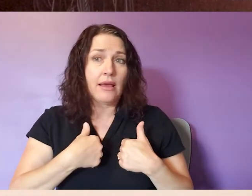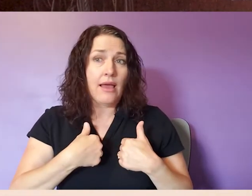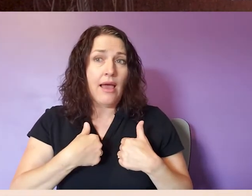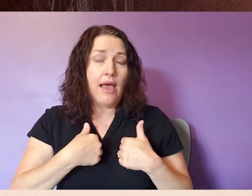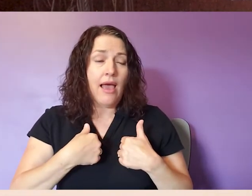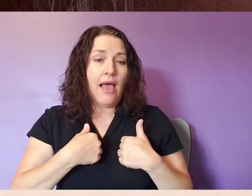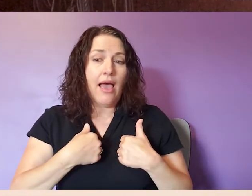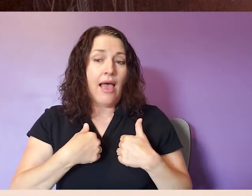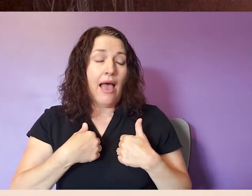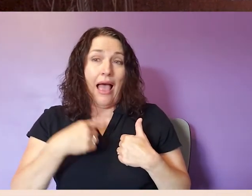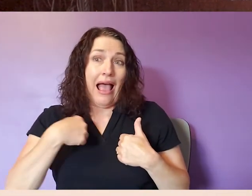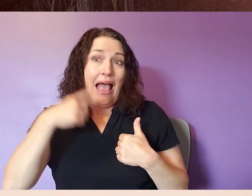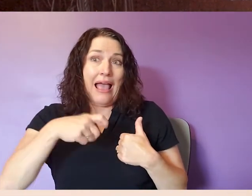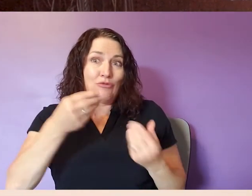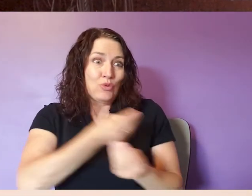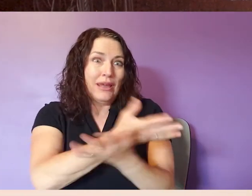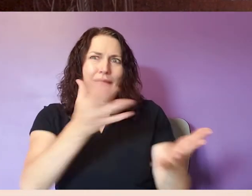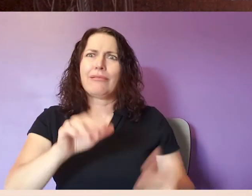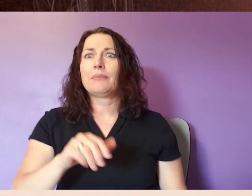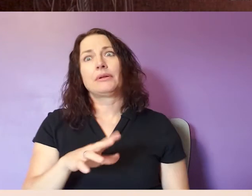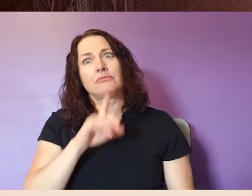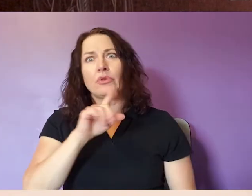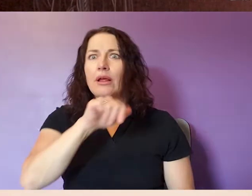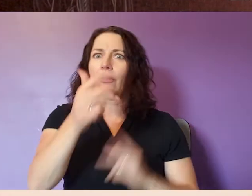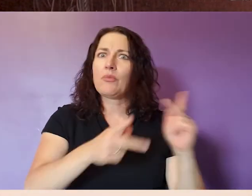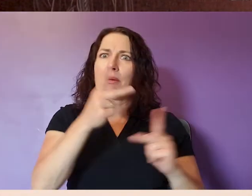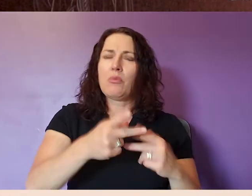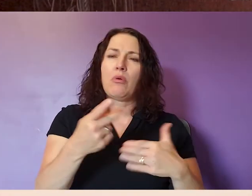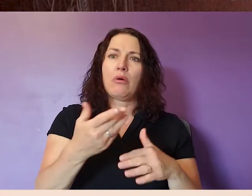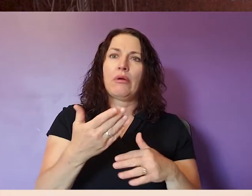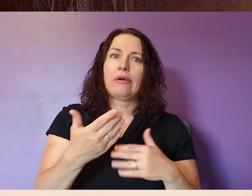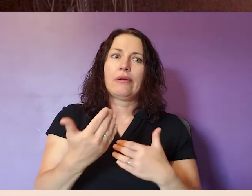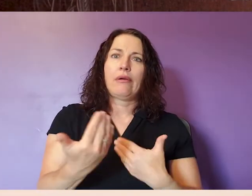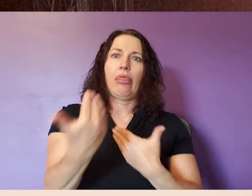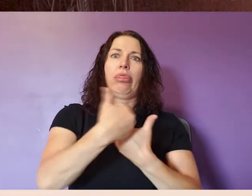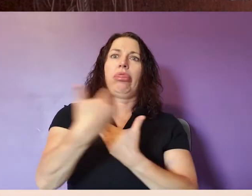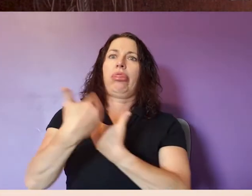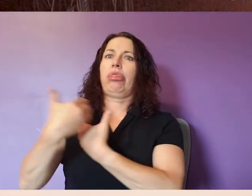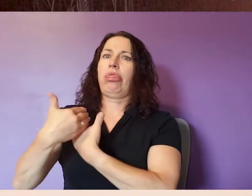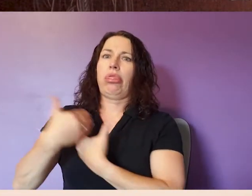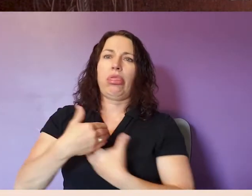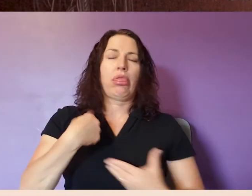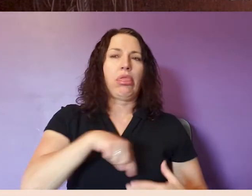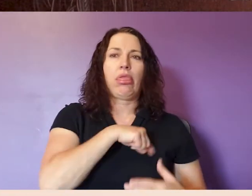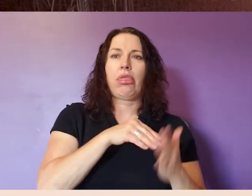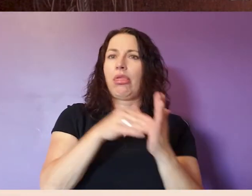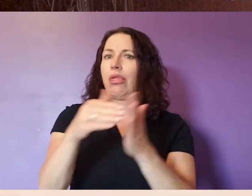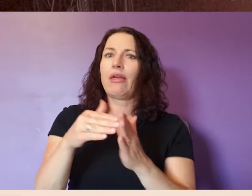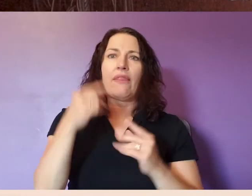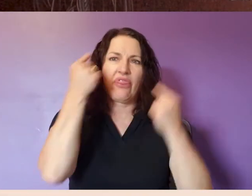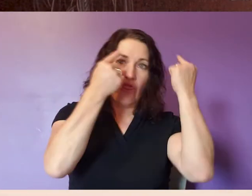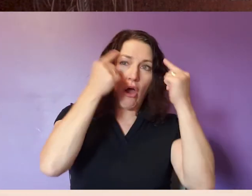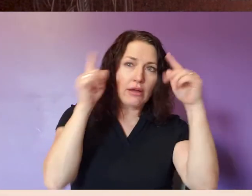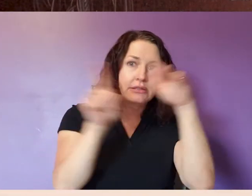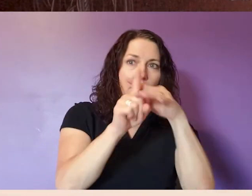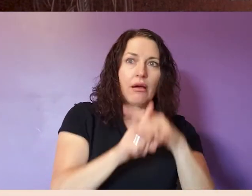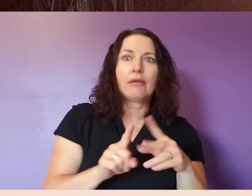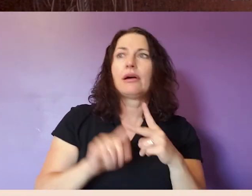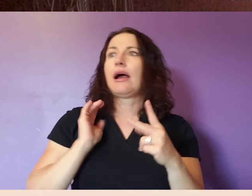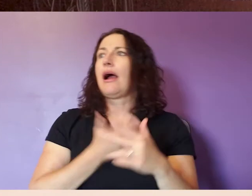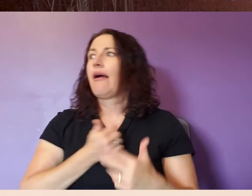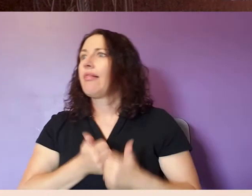there's there are people interrupting us all the time it's not just in our prayer we have thoughts that interrupt us our lives get